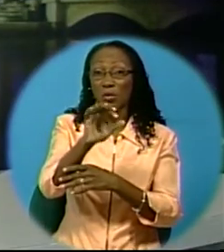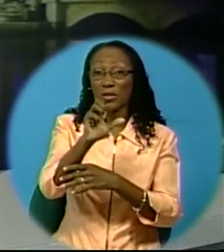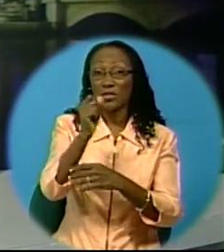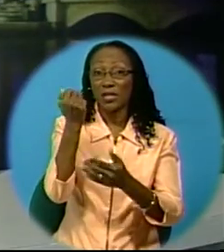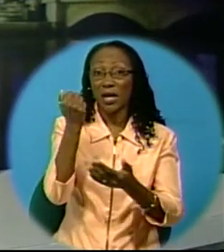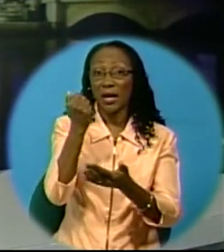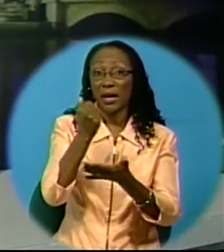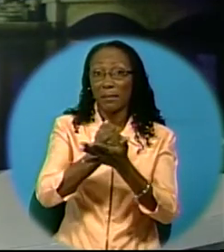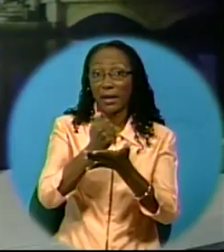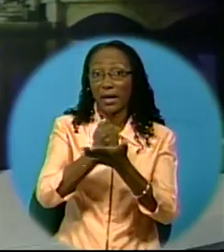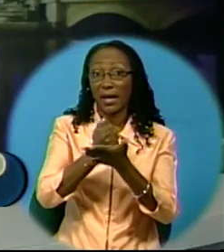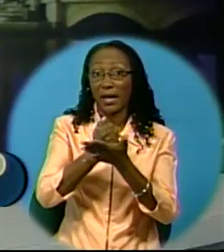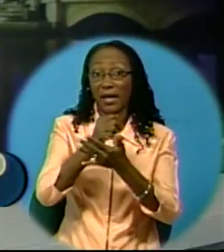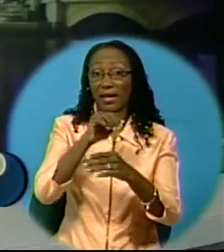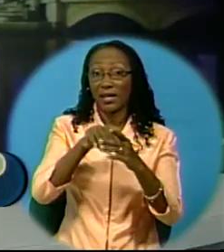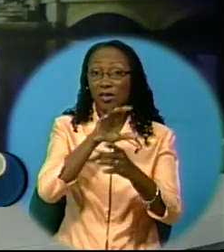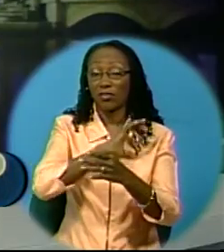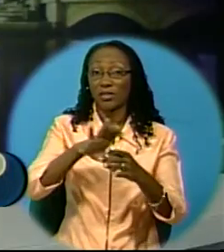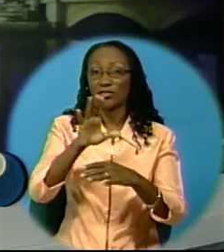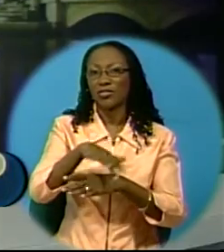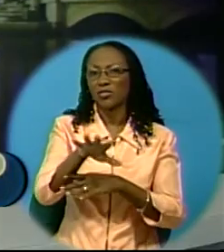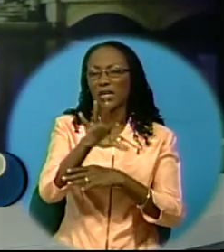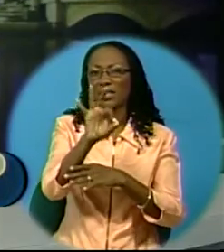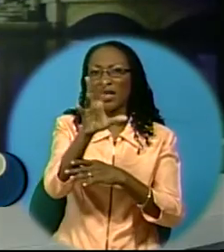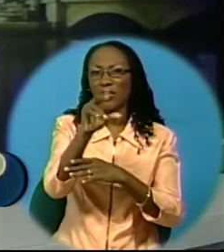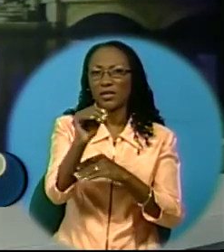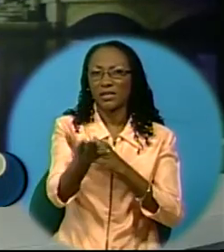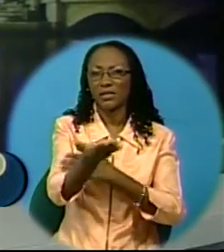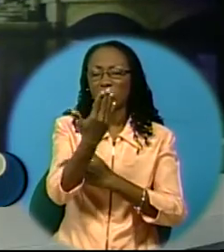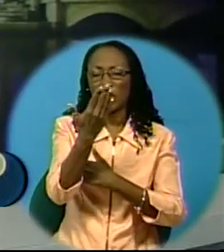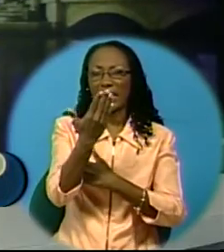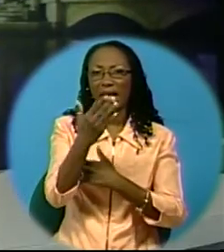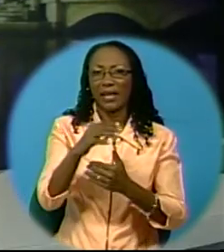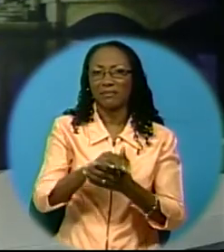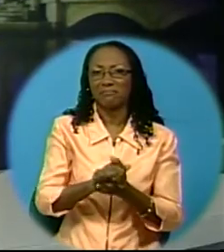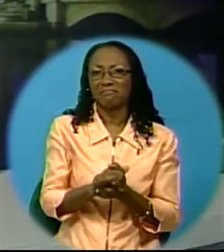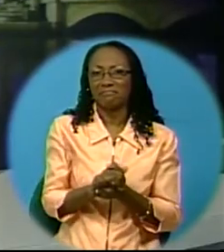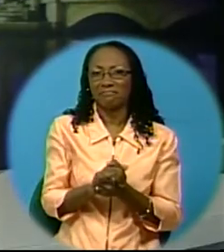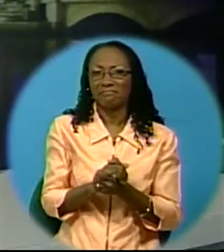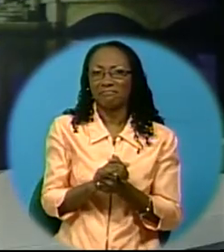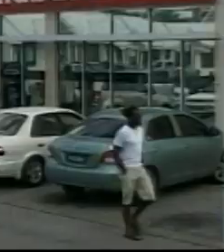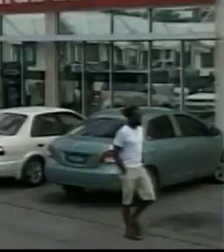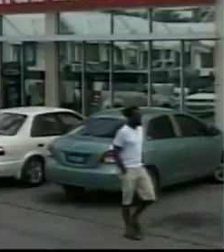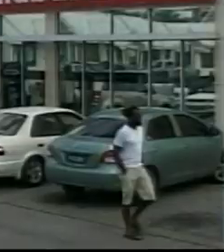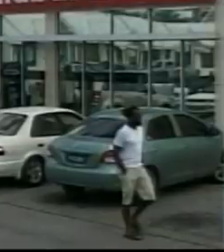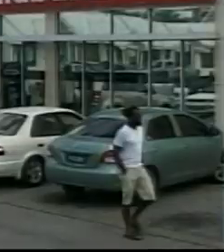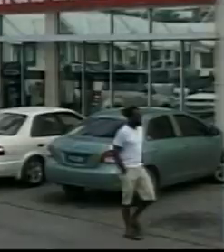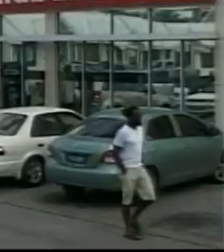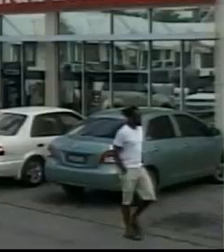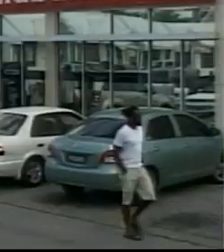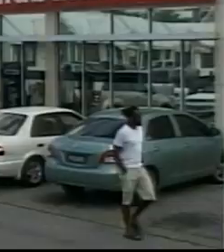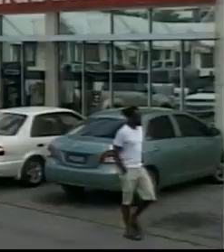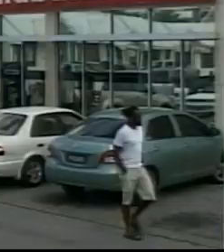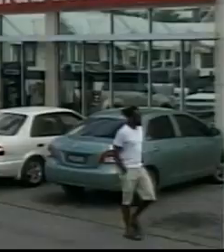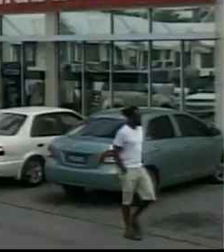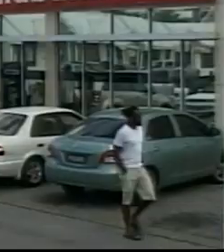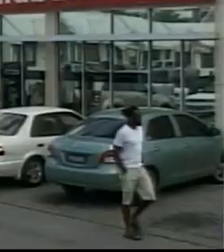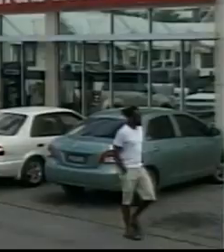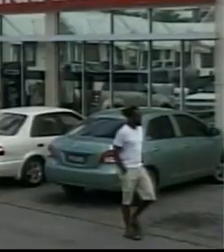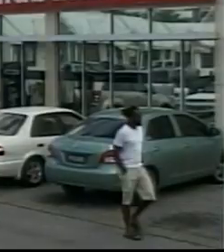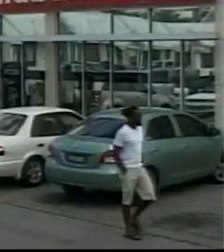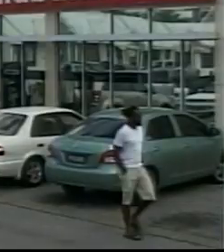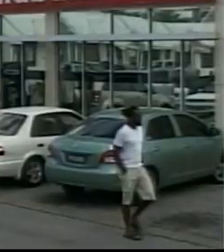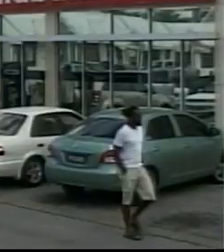Walk, Christchurch around 9:30 this morning. Lisa Broom has the story. Well, what was initially reported as a